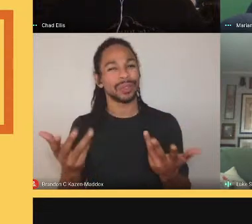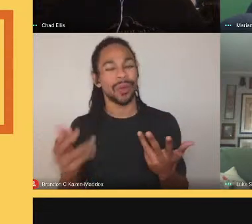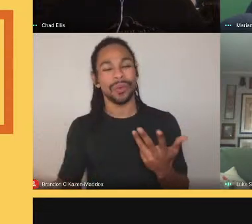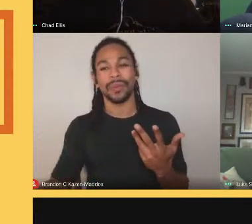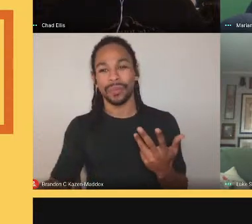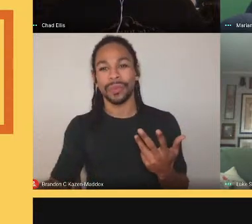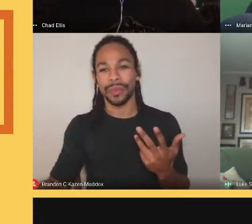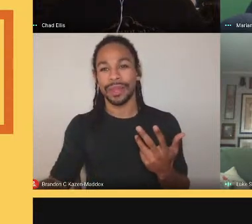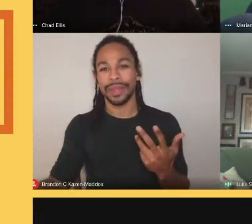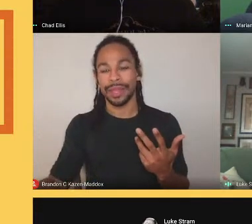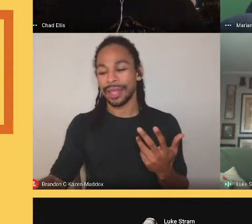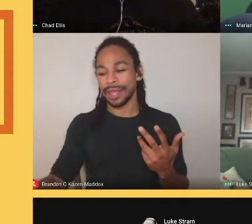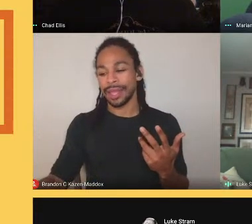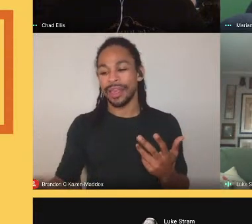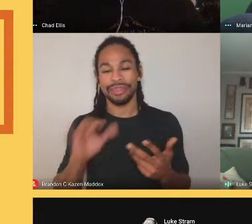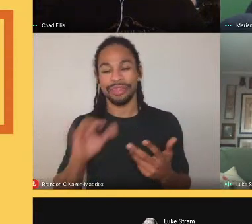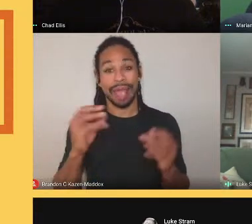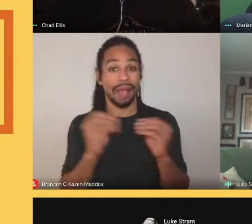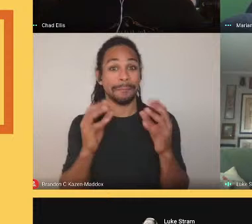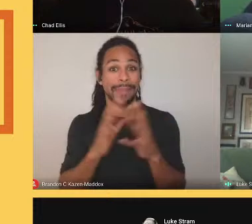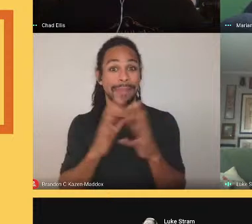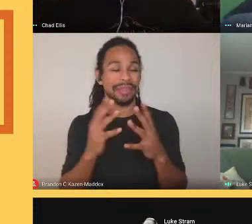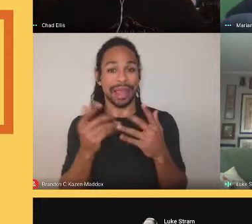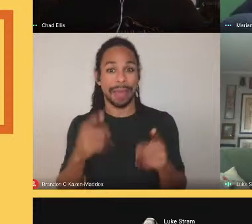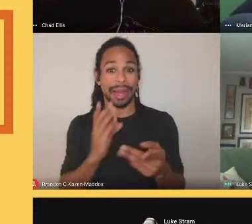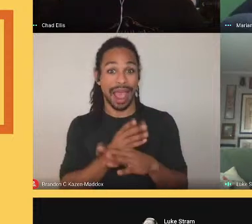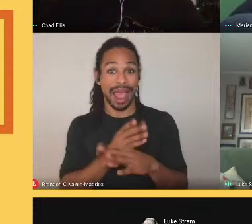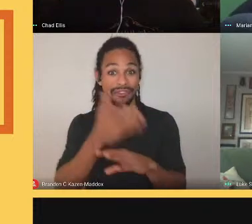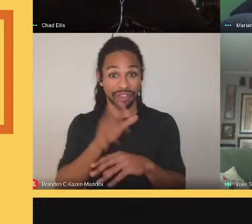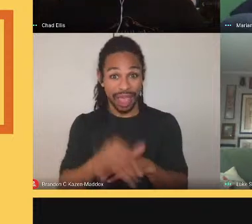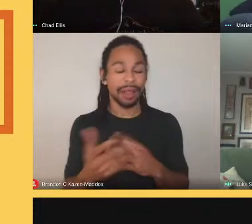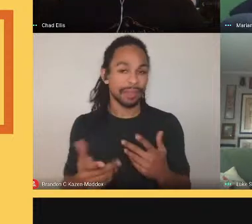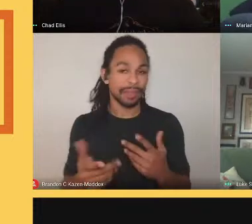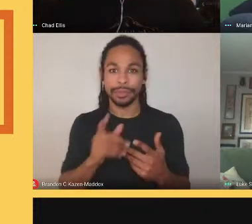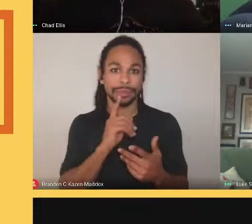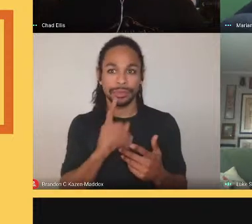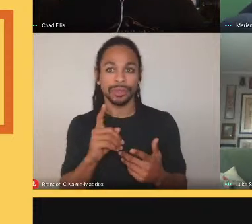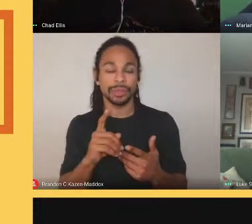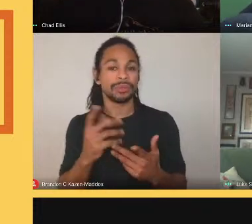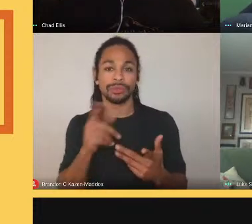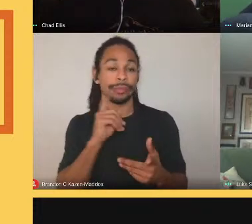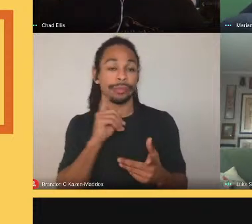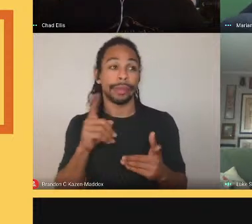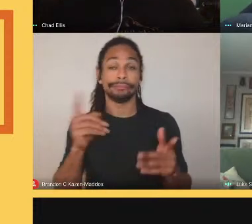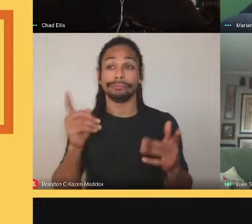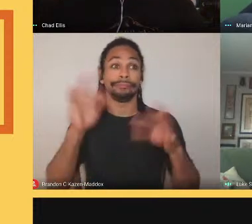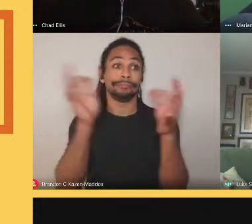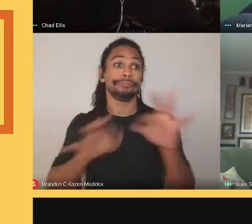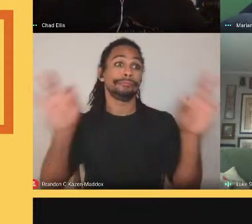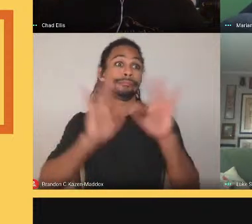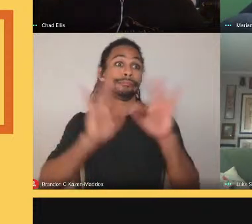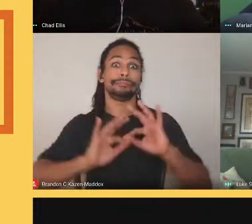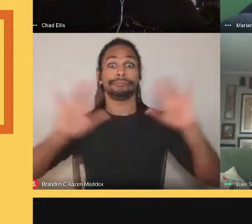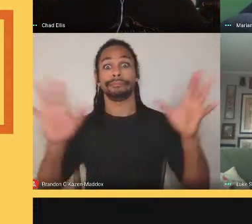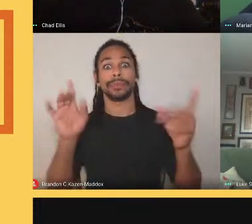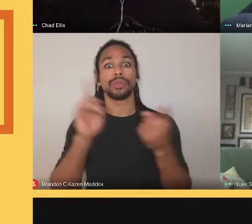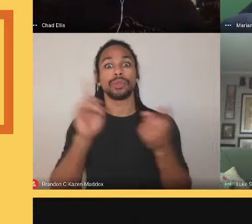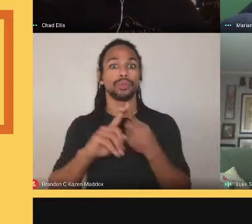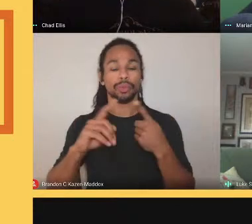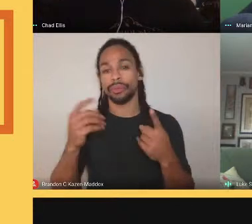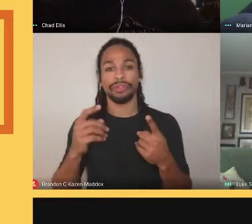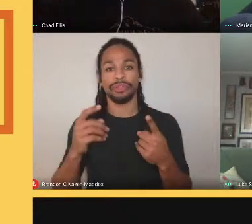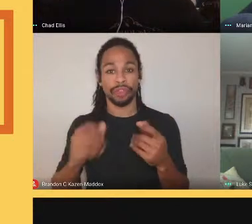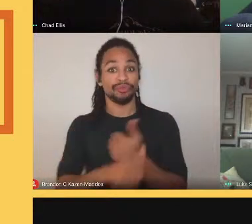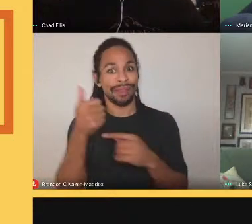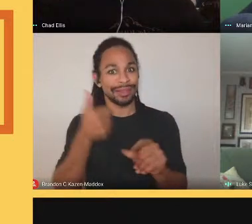place afterwards was entirely superfluous to the greater threat. Mm-hmm. So in